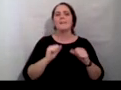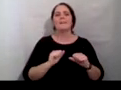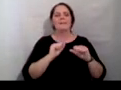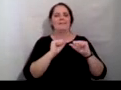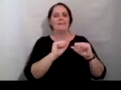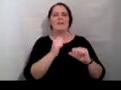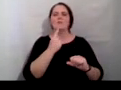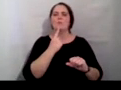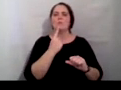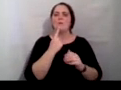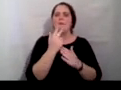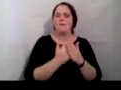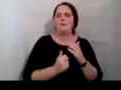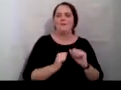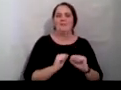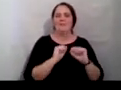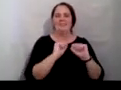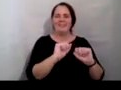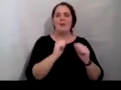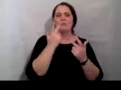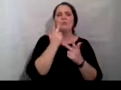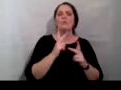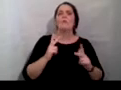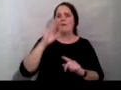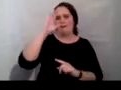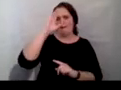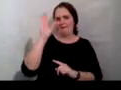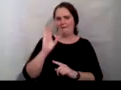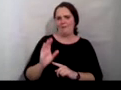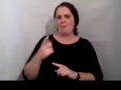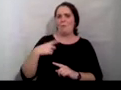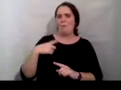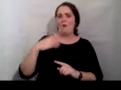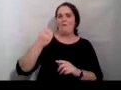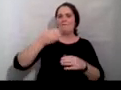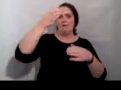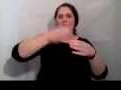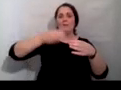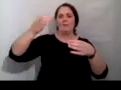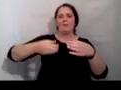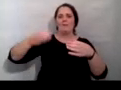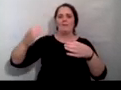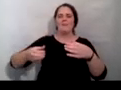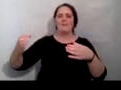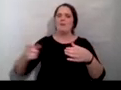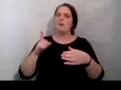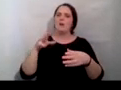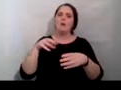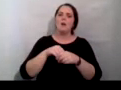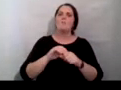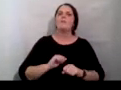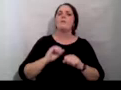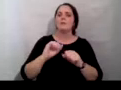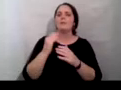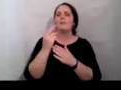signature style or the signature characteristic of country. And that's why they use it as a major aesthetic in their